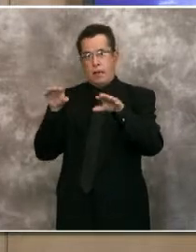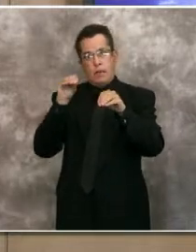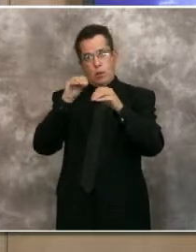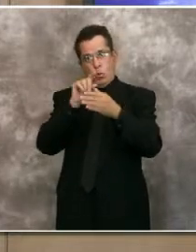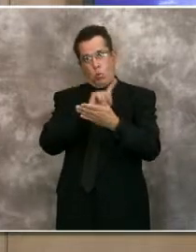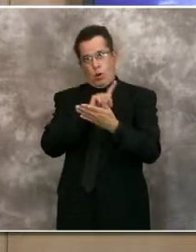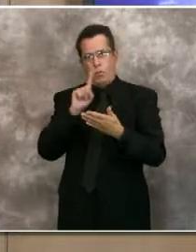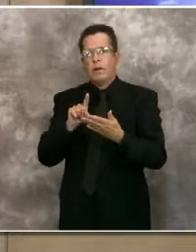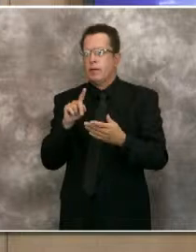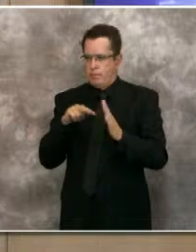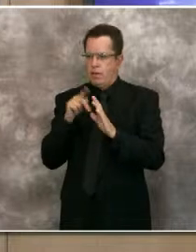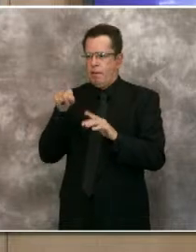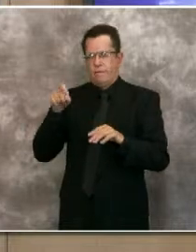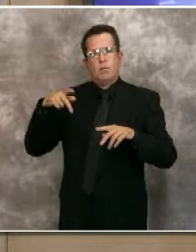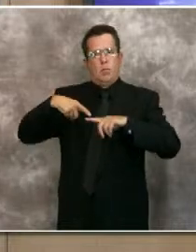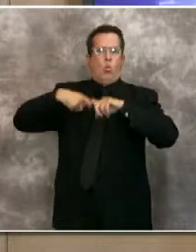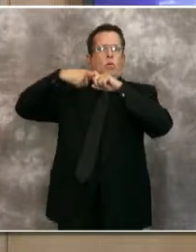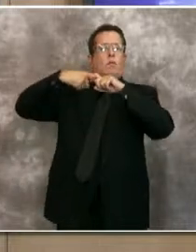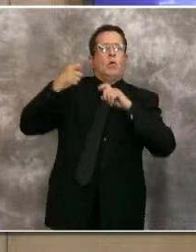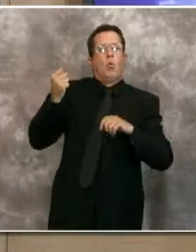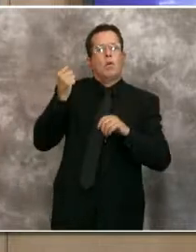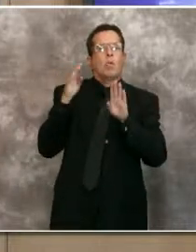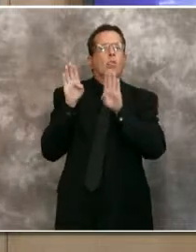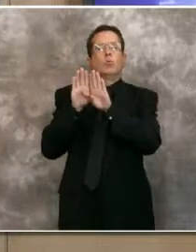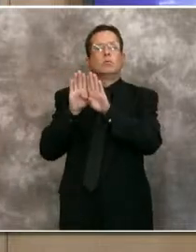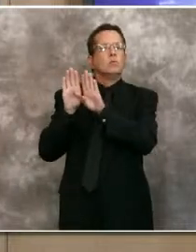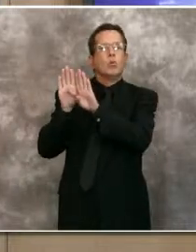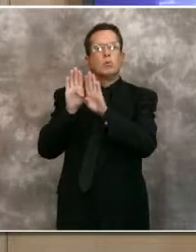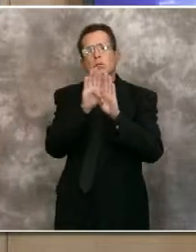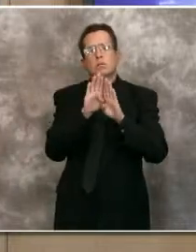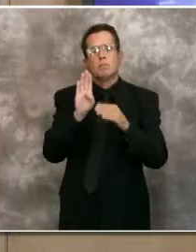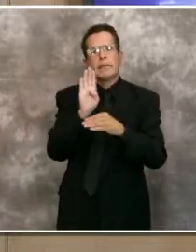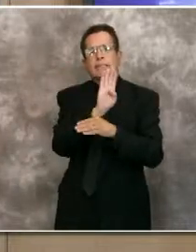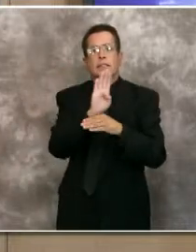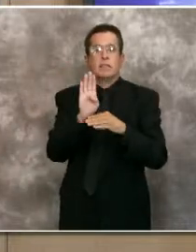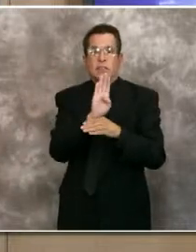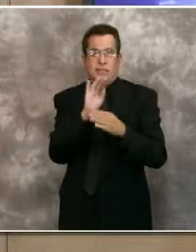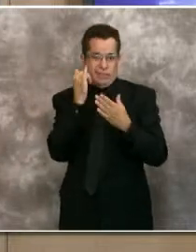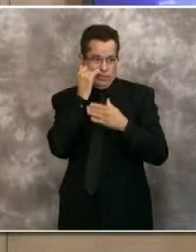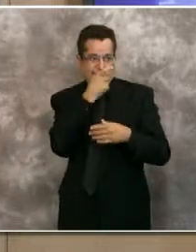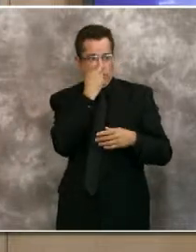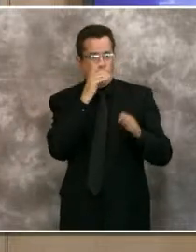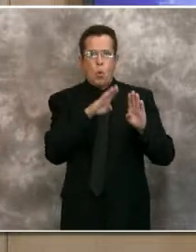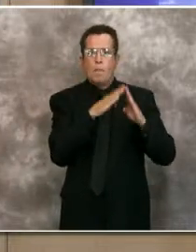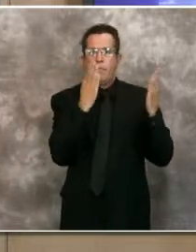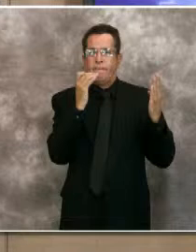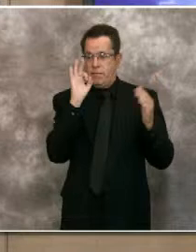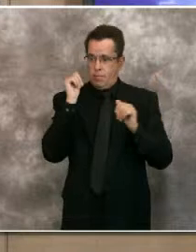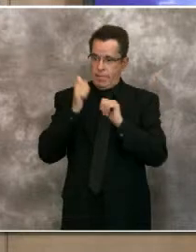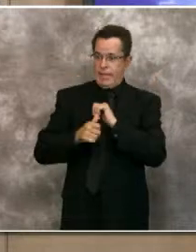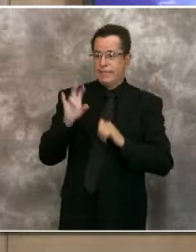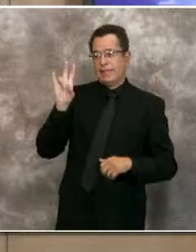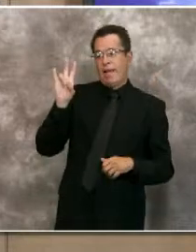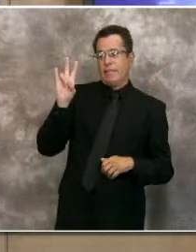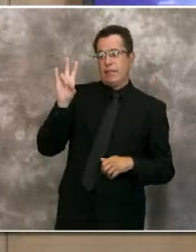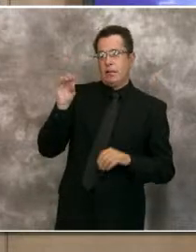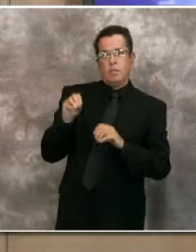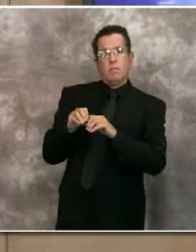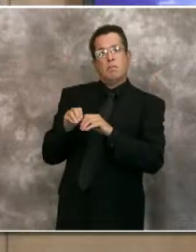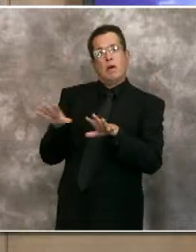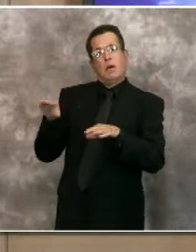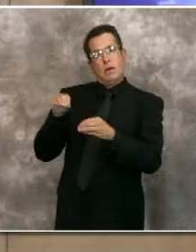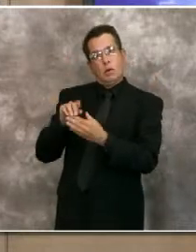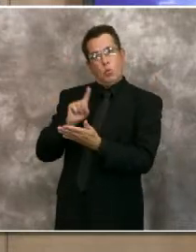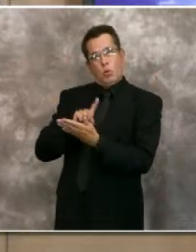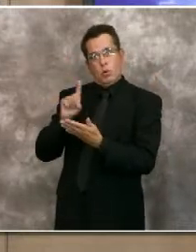at dialing back some of the activities and businesses that have recently reopened. I wonder if we